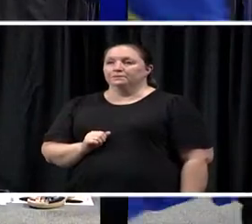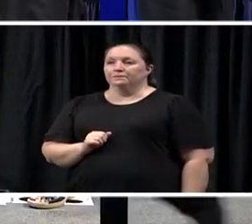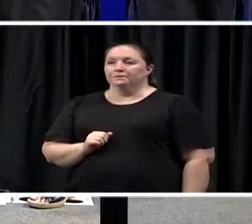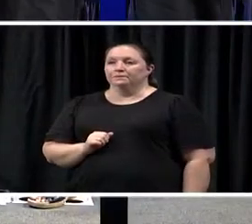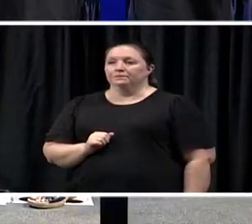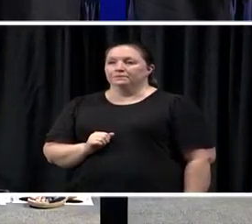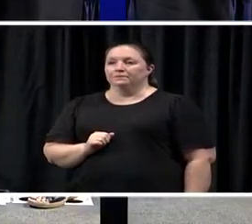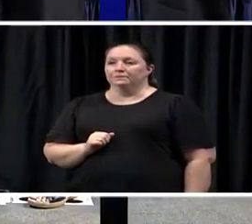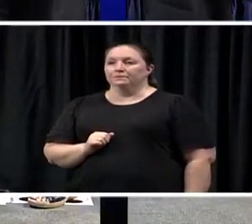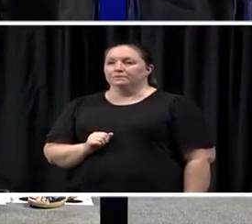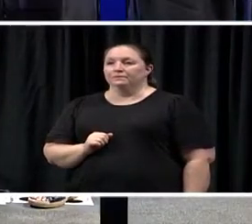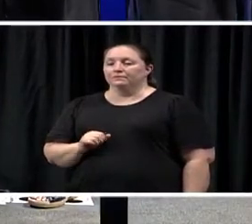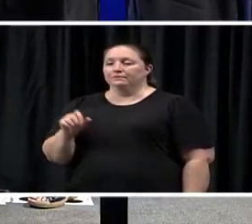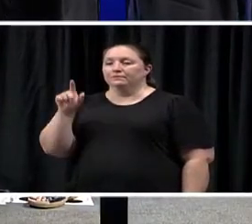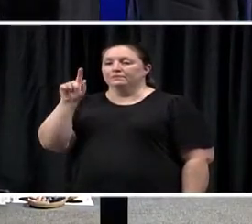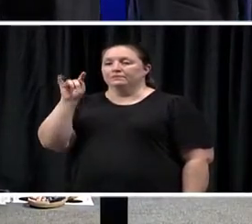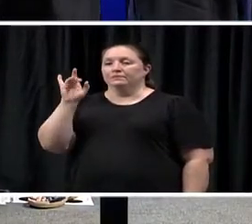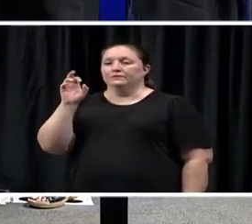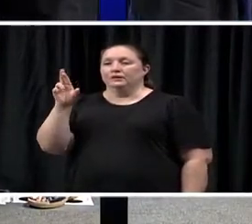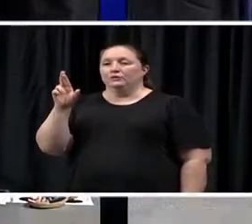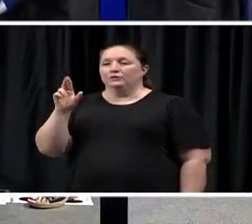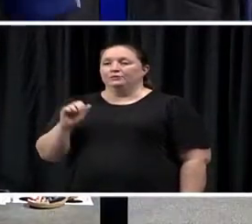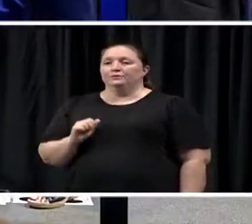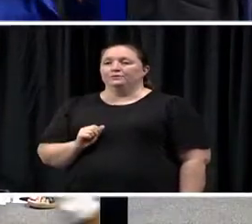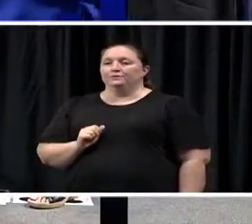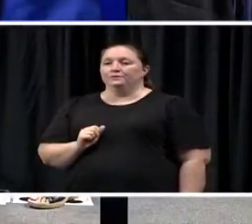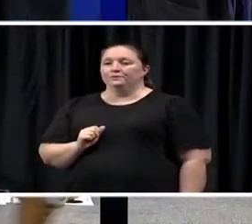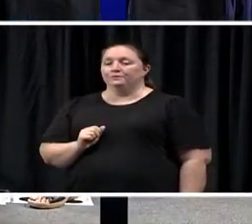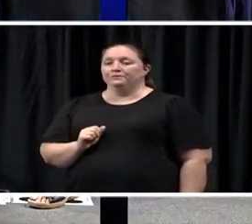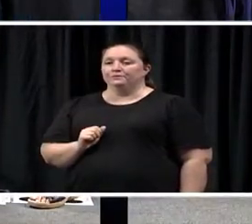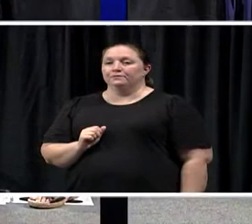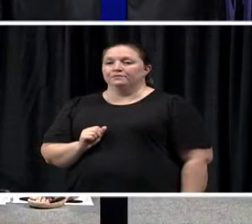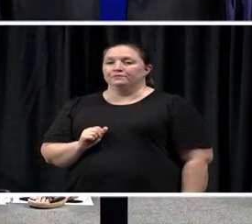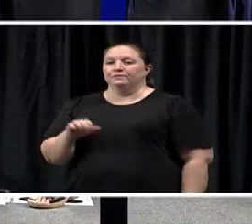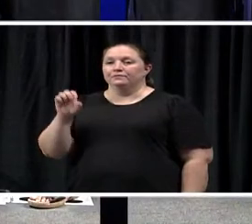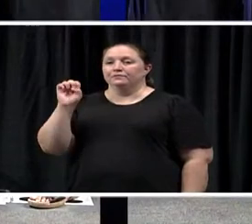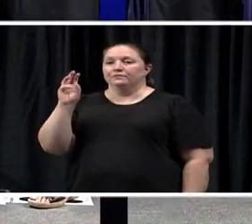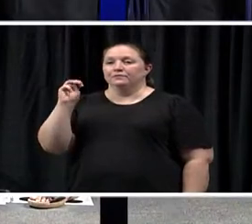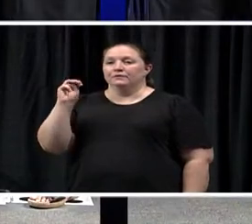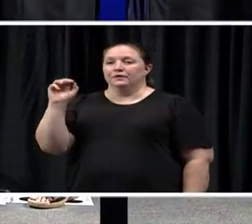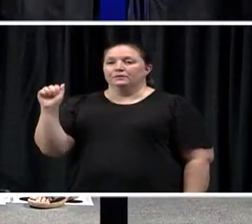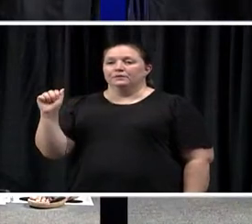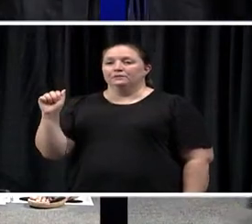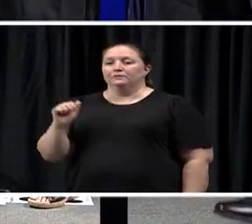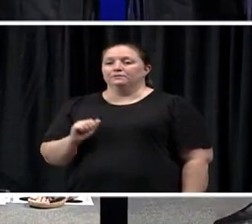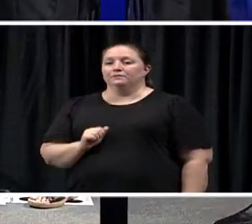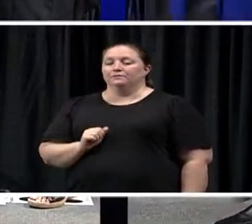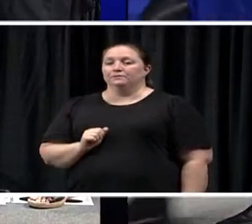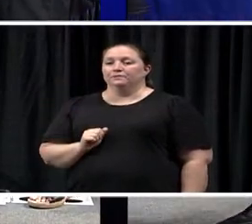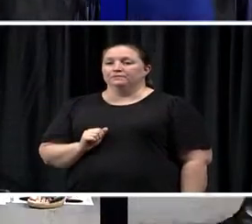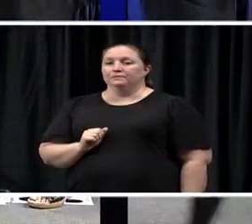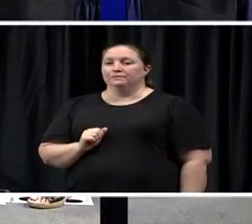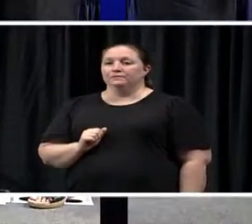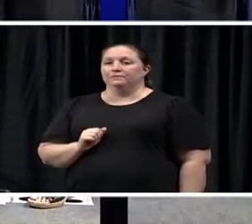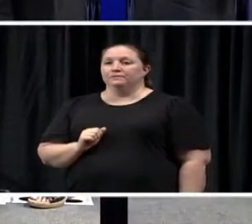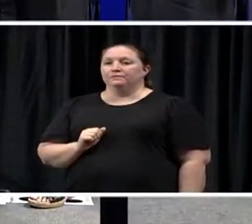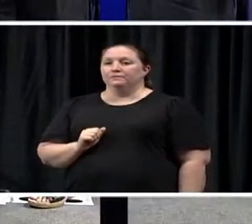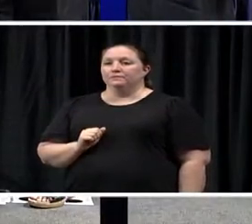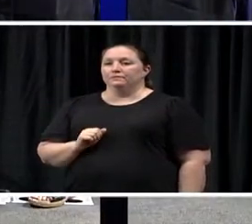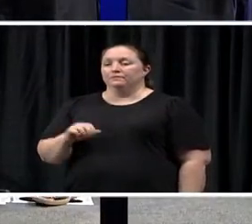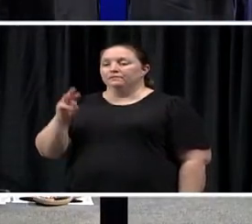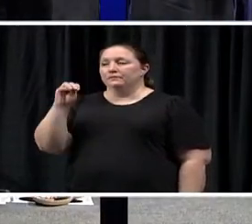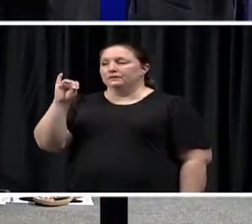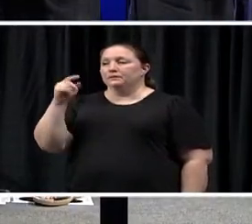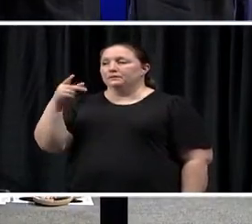Ball. Tyler Harrison Ballard. Emma Elizabeth Ballard.